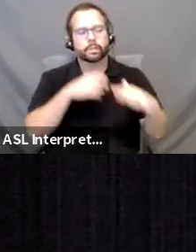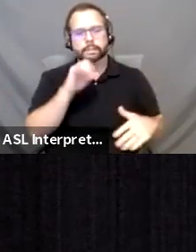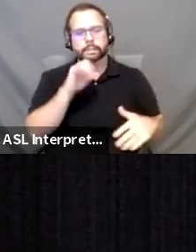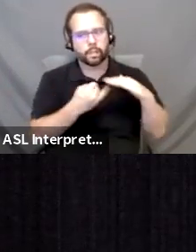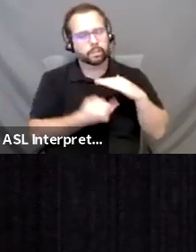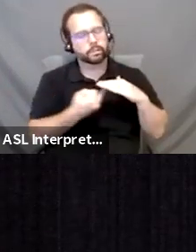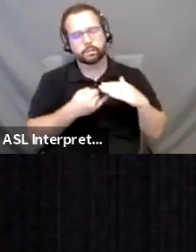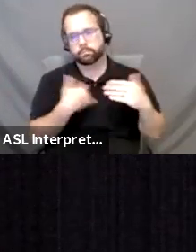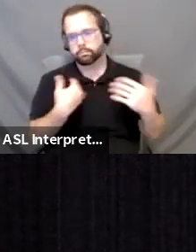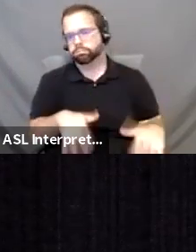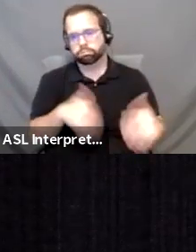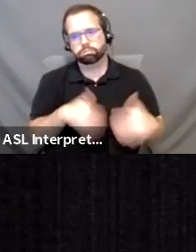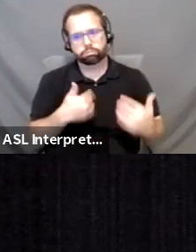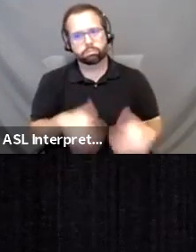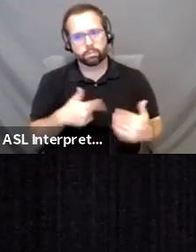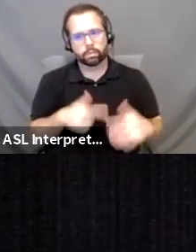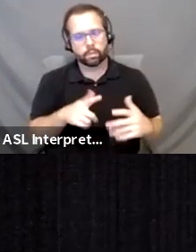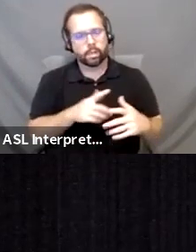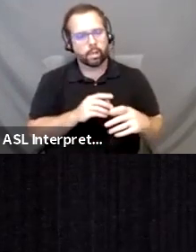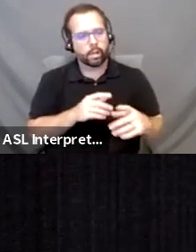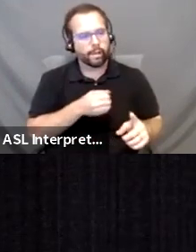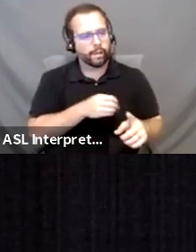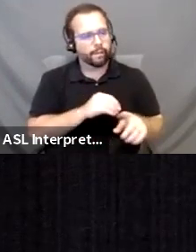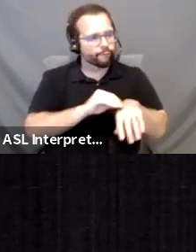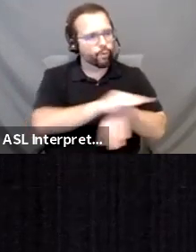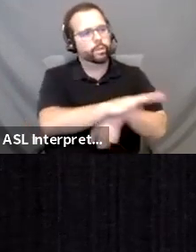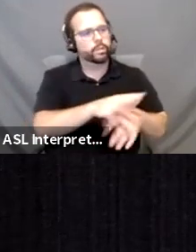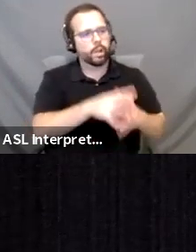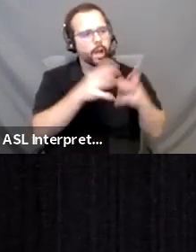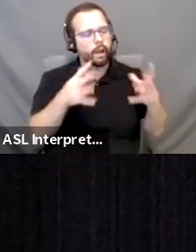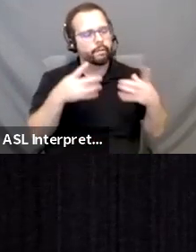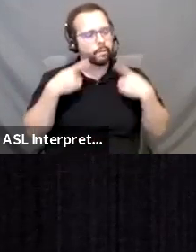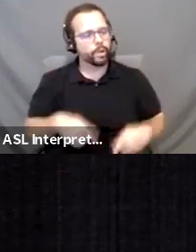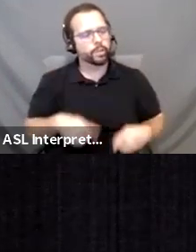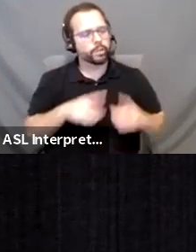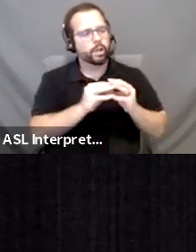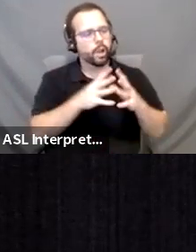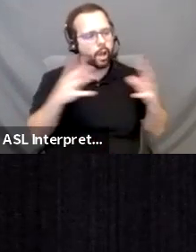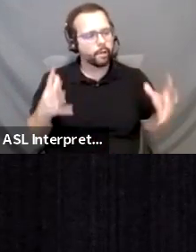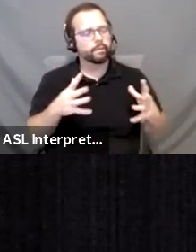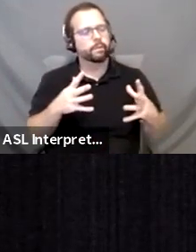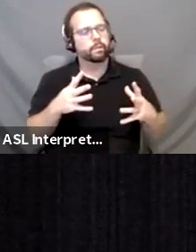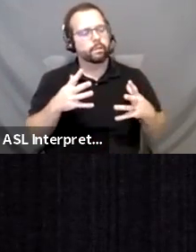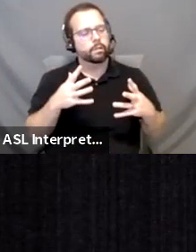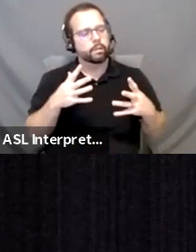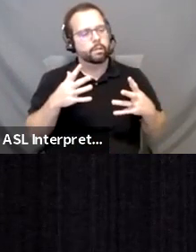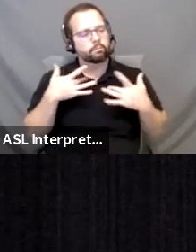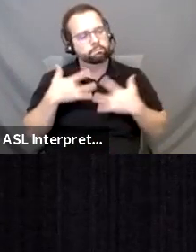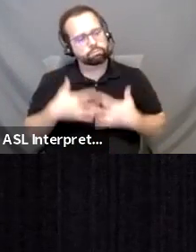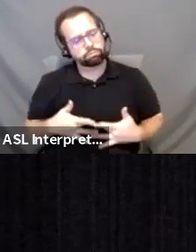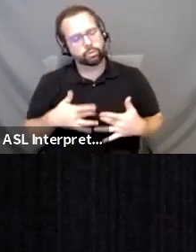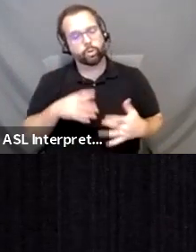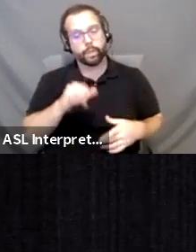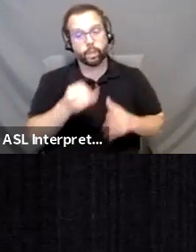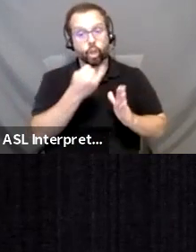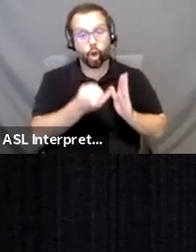a massive increase in anxiety, depression. And this art activity we would do once a month, but it